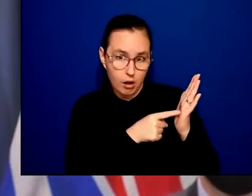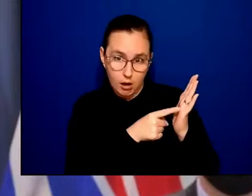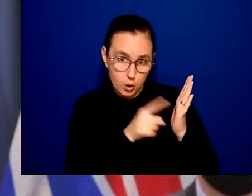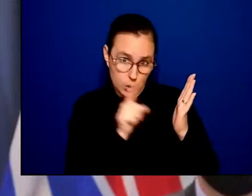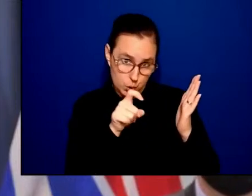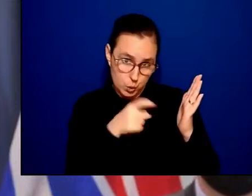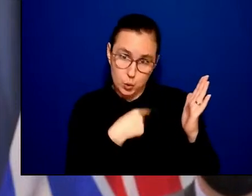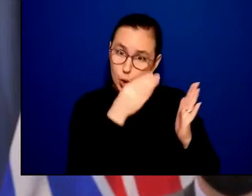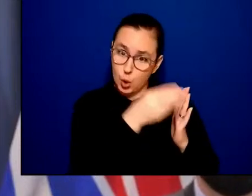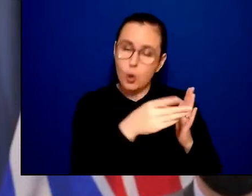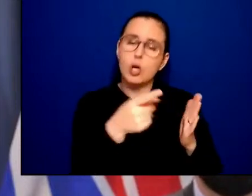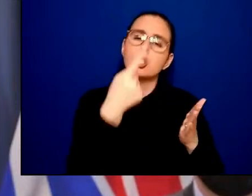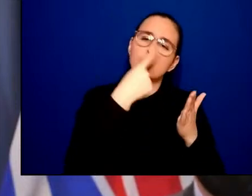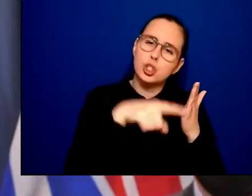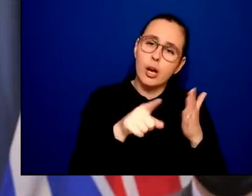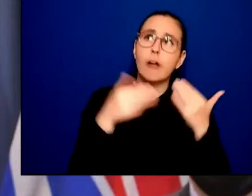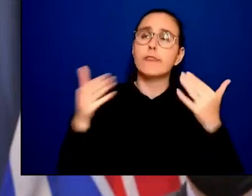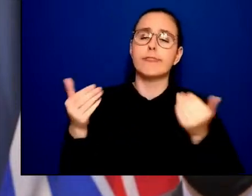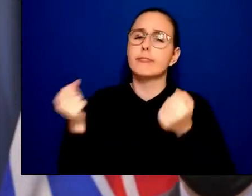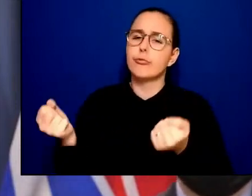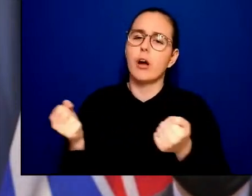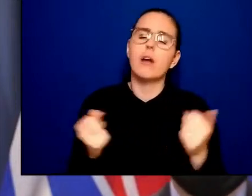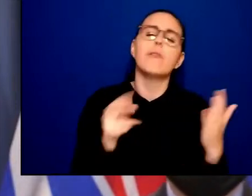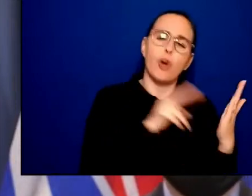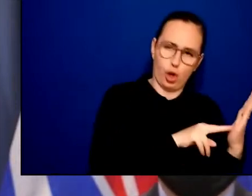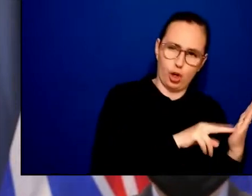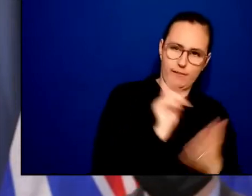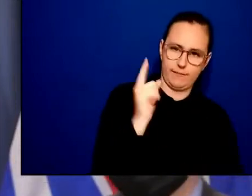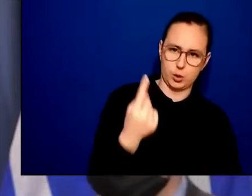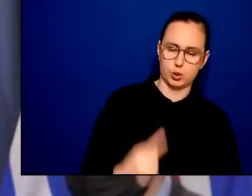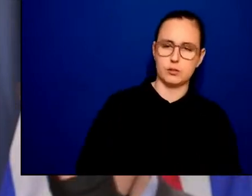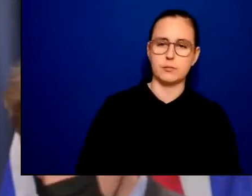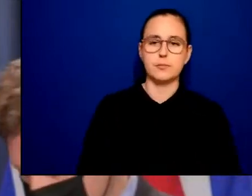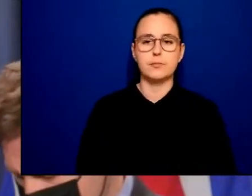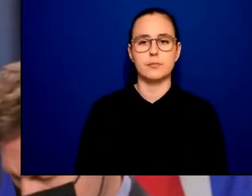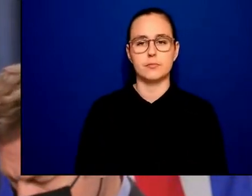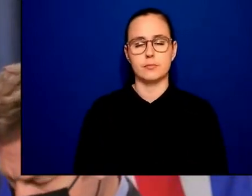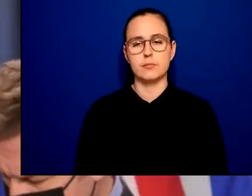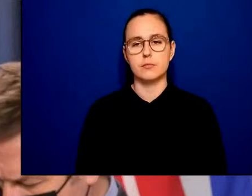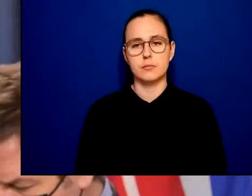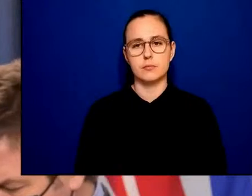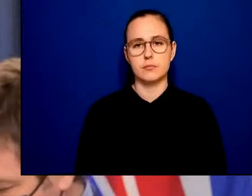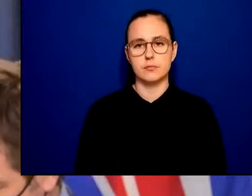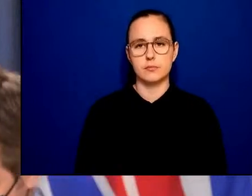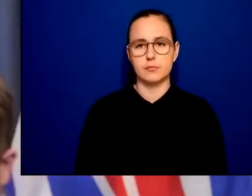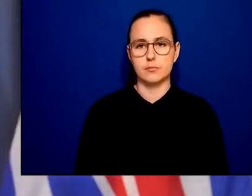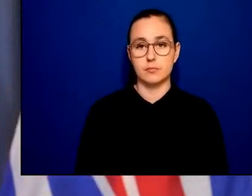before proceeding out. Do you have a follow-up, Alana?